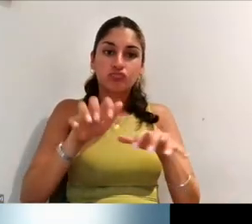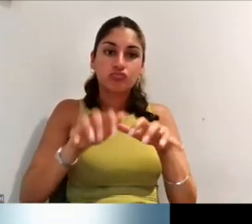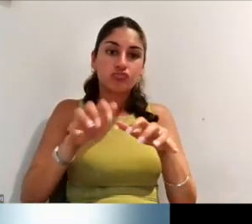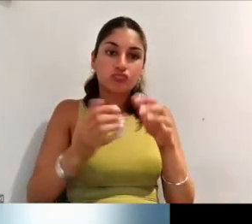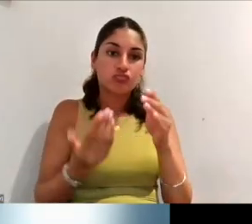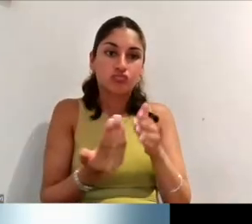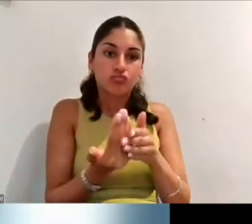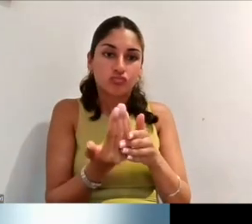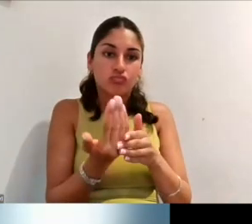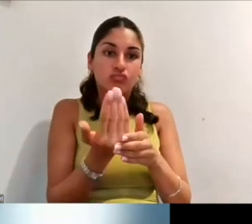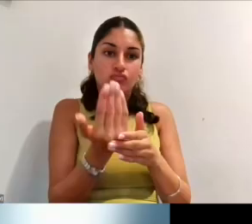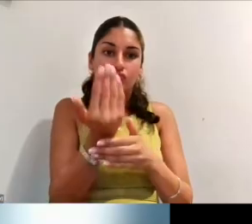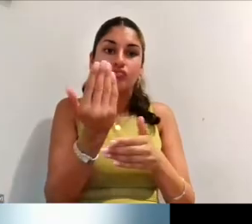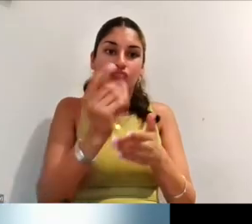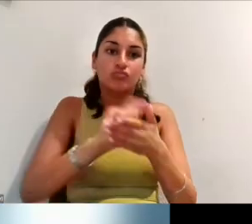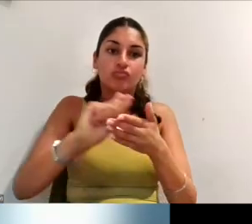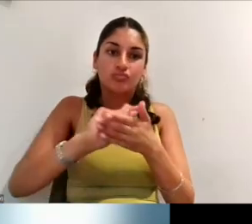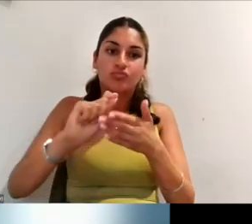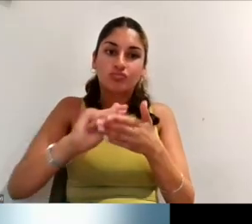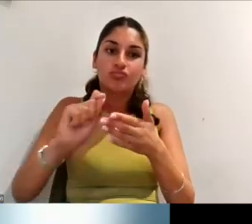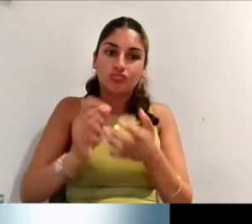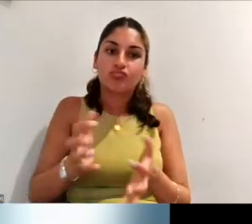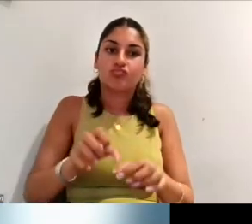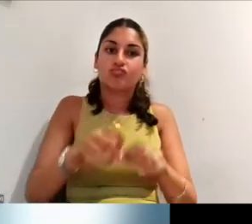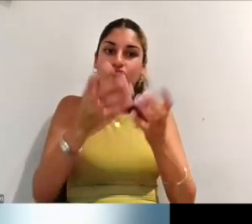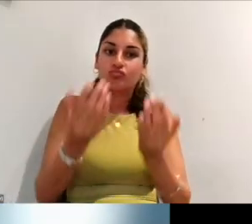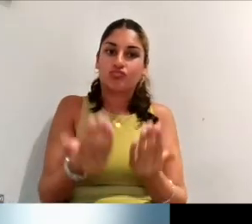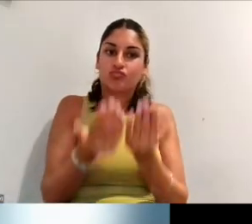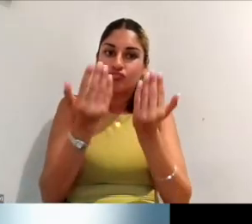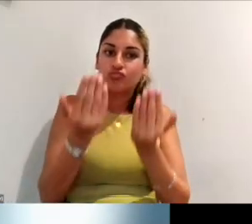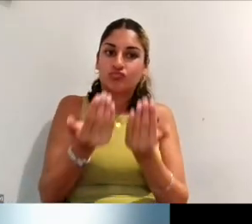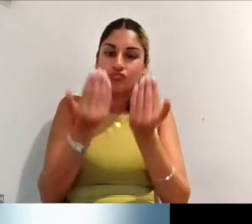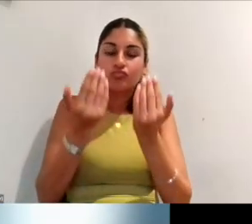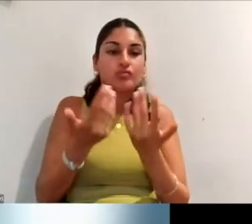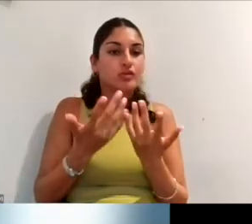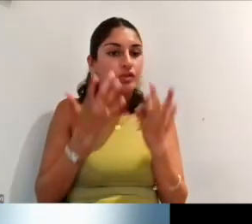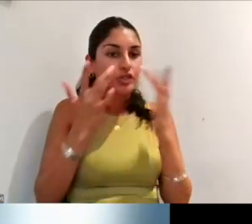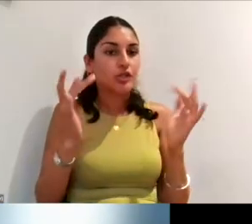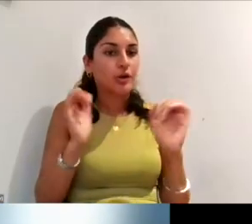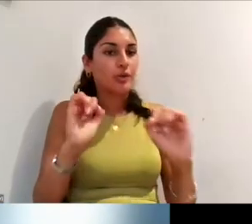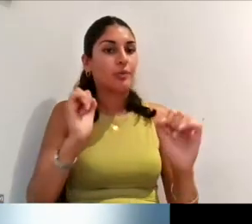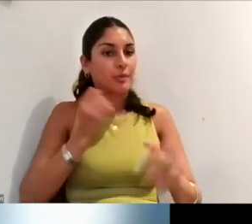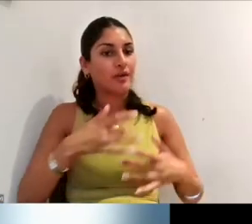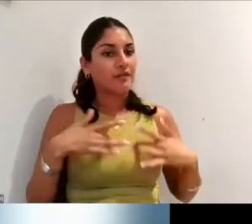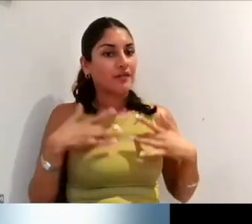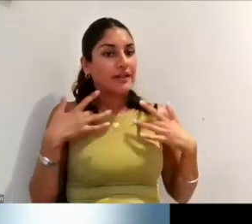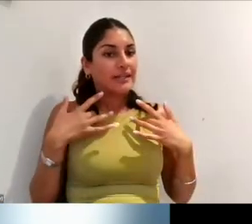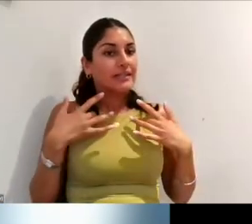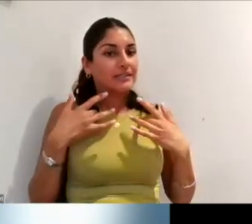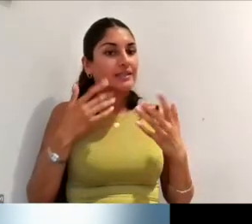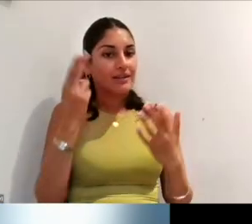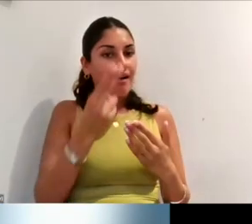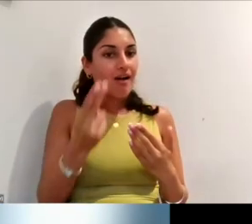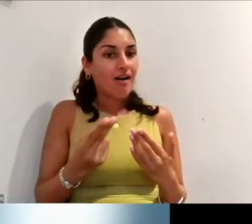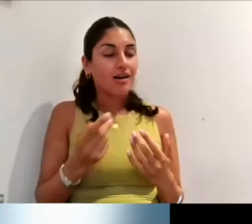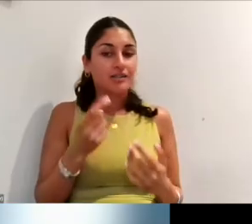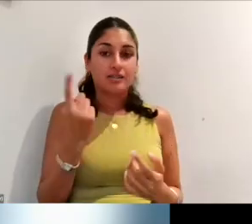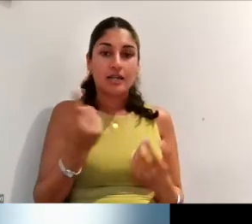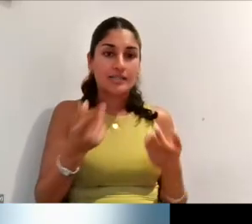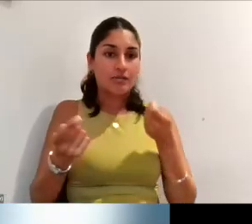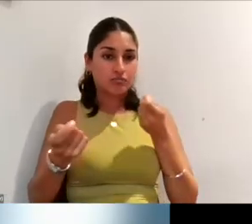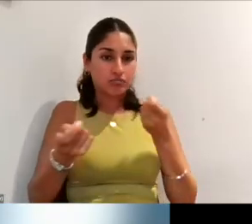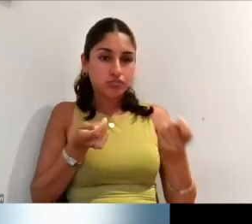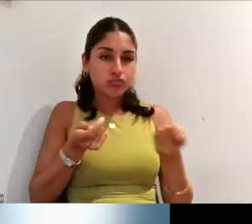inner thoughts and her feelings. And she's achieved such a great deal in her life